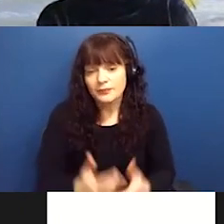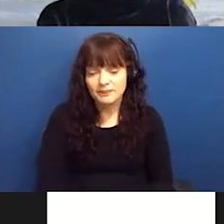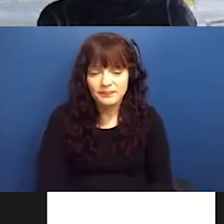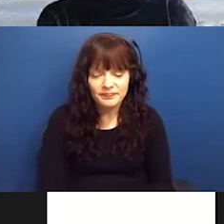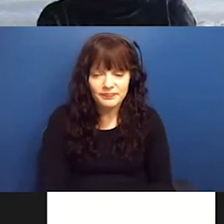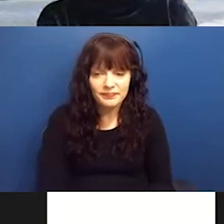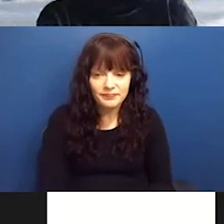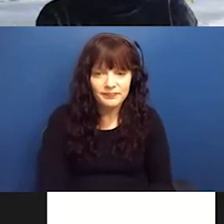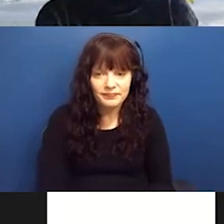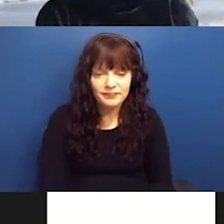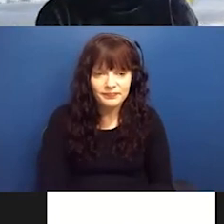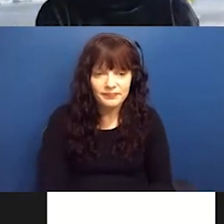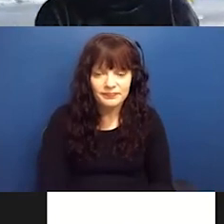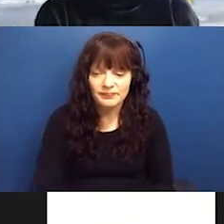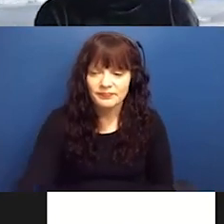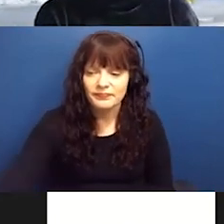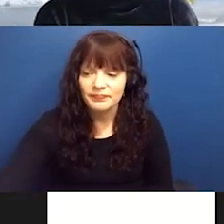helps. Absolutely.